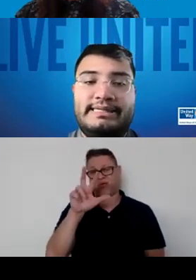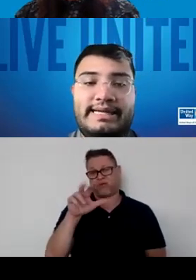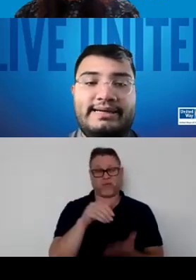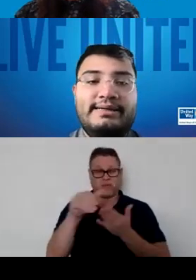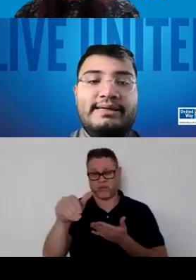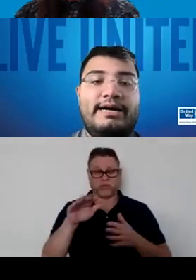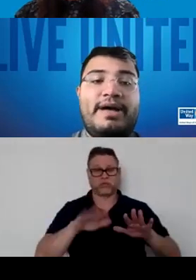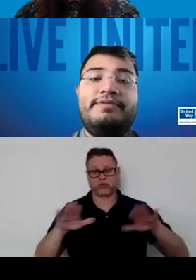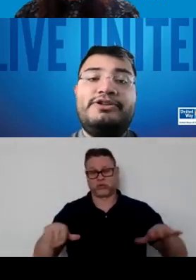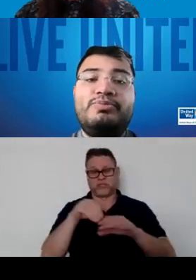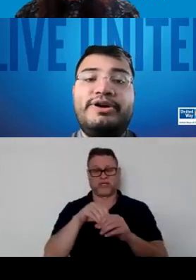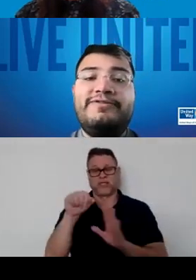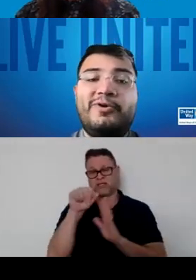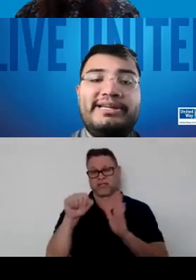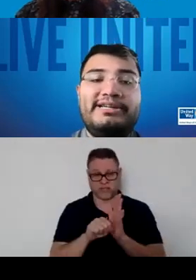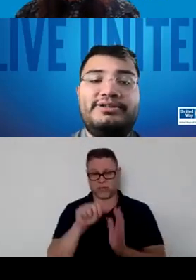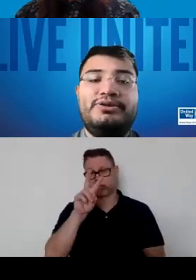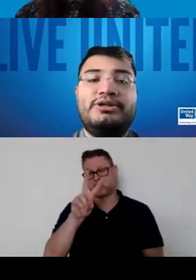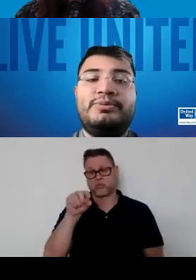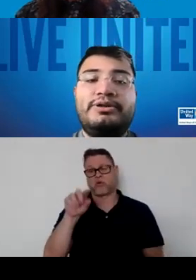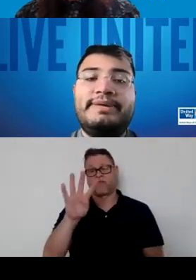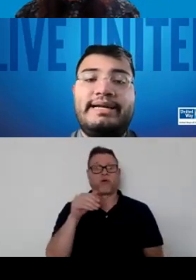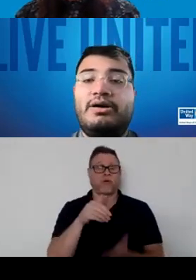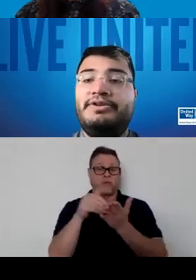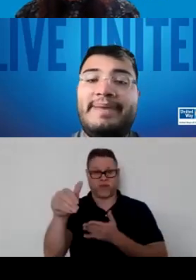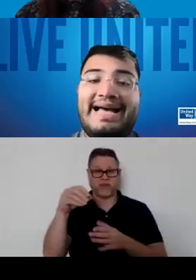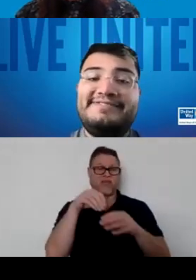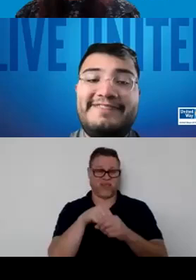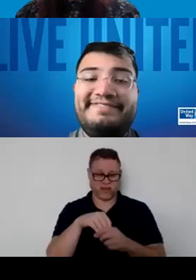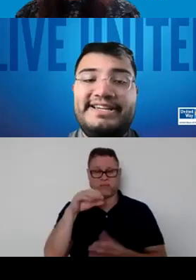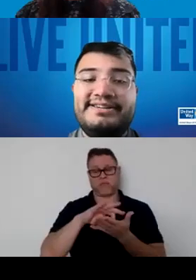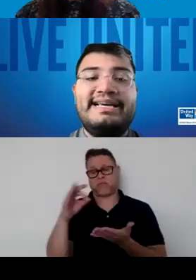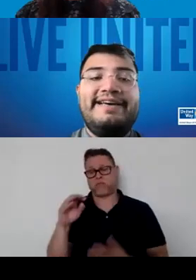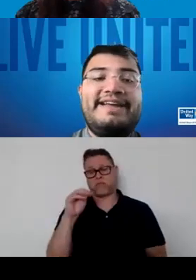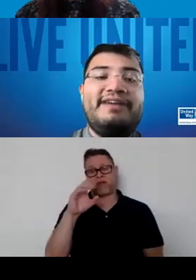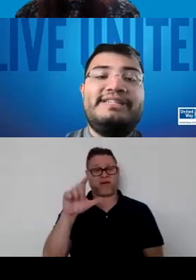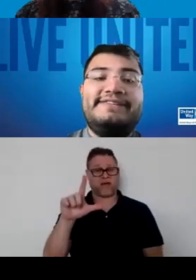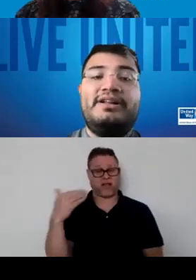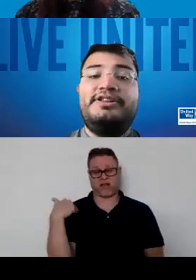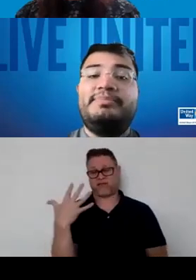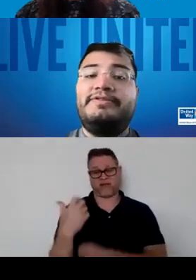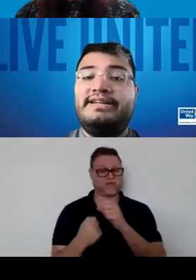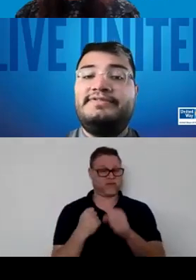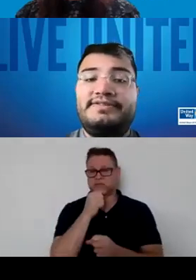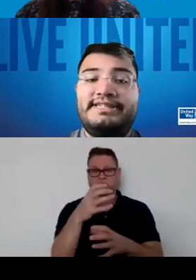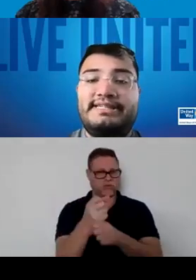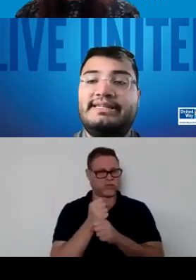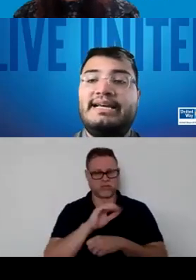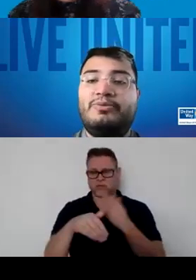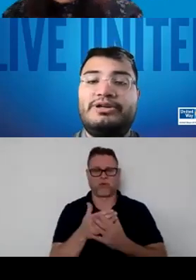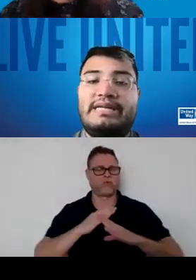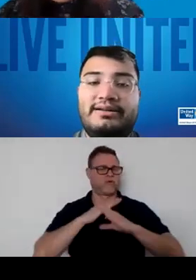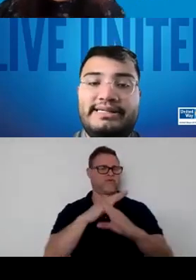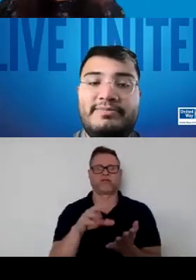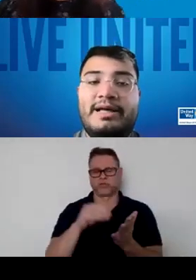children in the state. However, 2.4 million children who were enrolled in Medi-Cal over the past 5 years have not received all of the preventative services